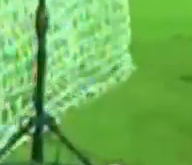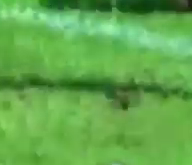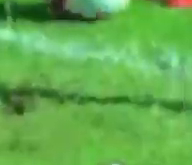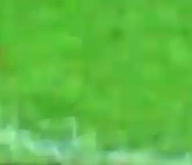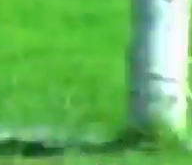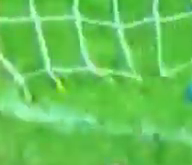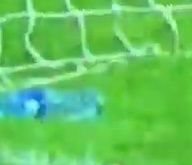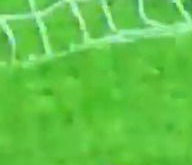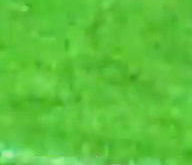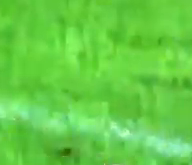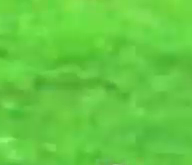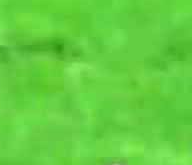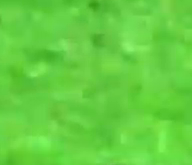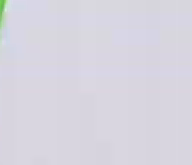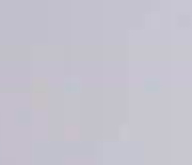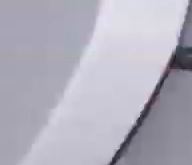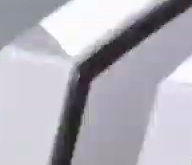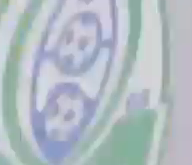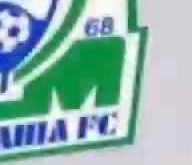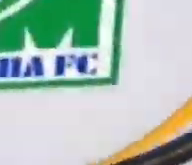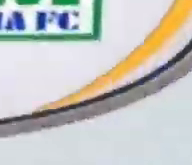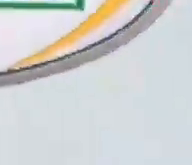obviously look like the man is gonna be paying for it.